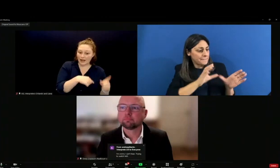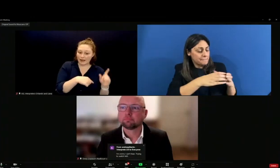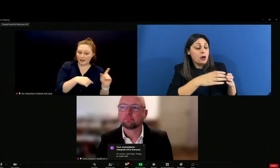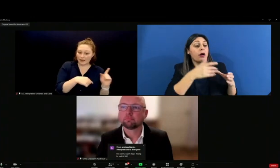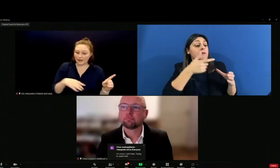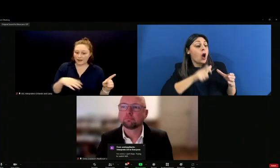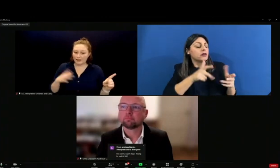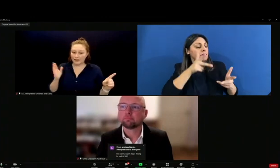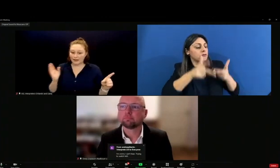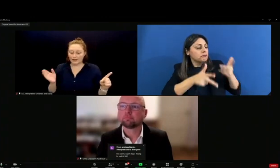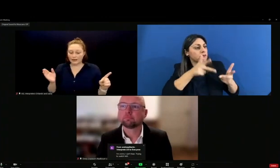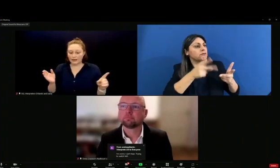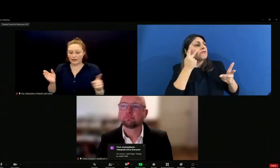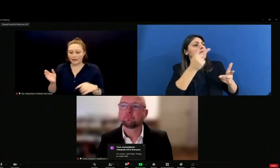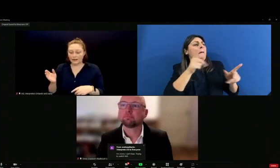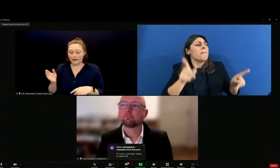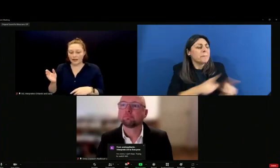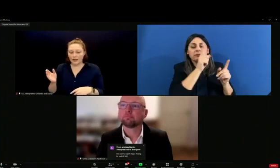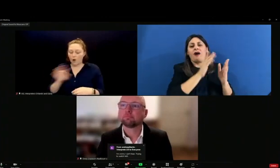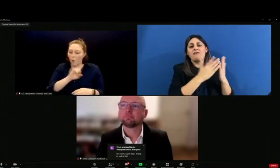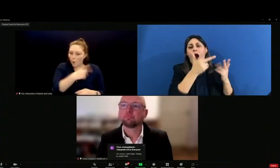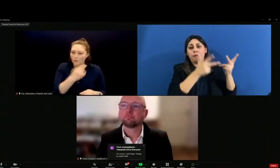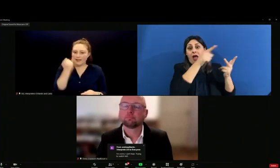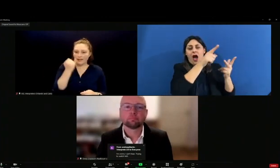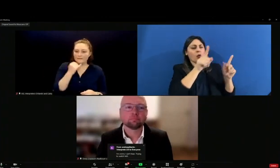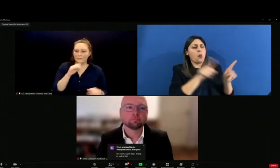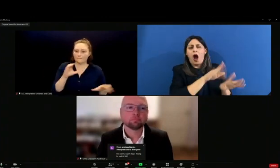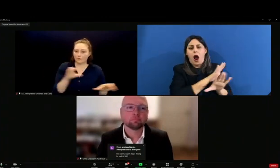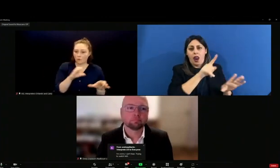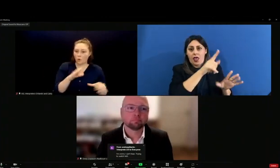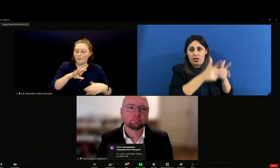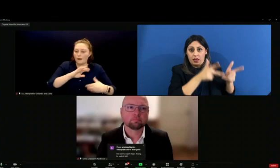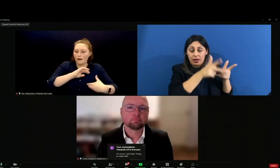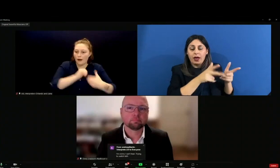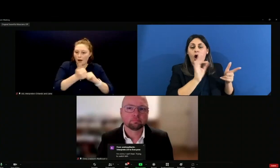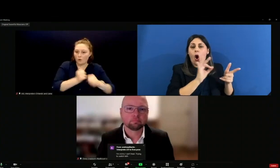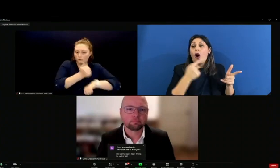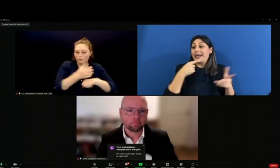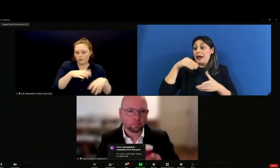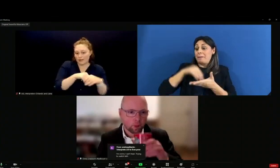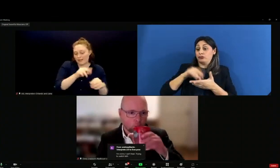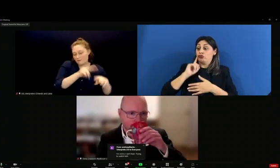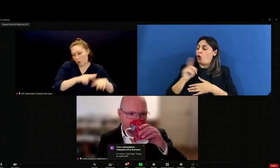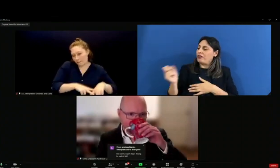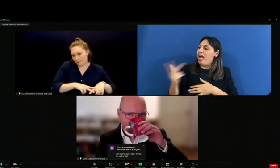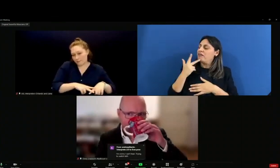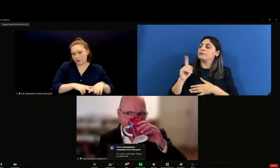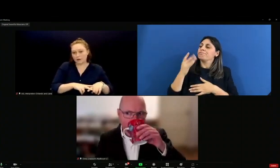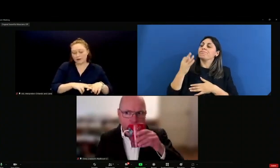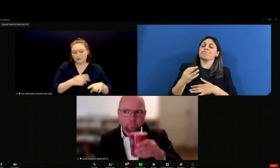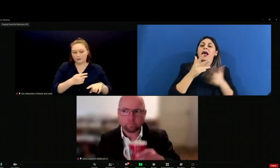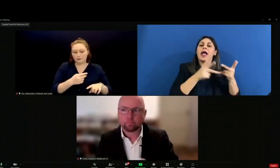it was performed exactly like it is specified in the vocabulary or informed by the